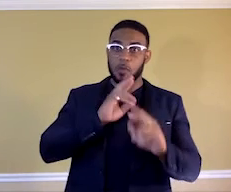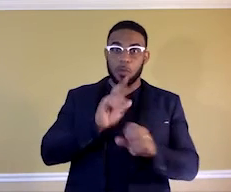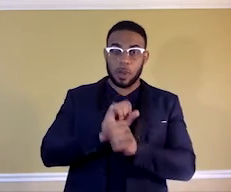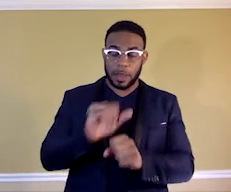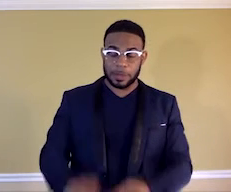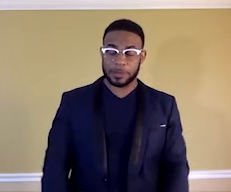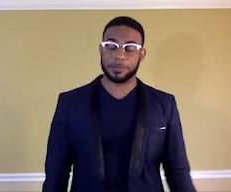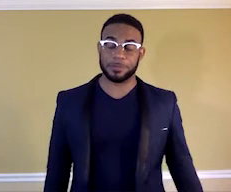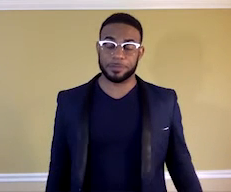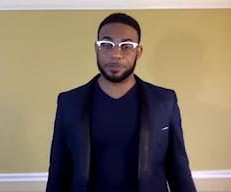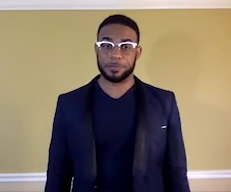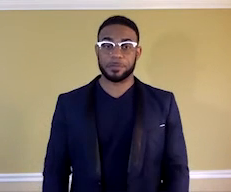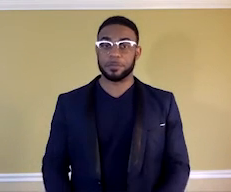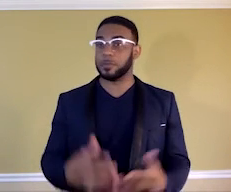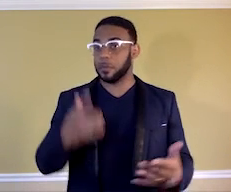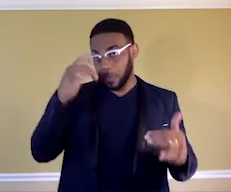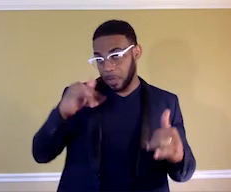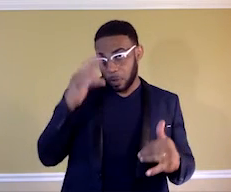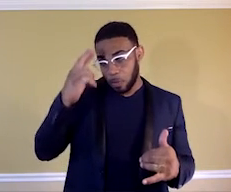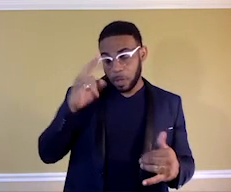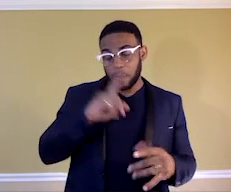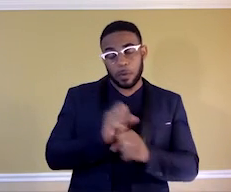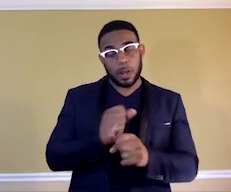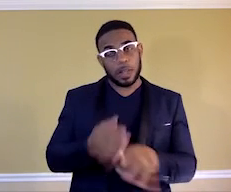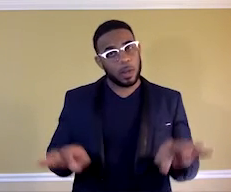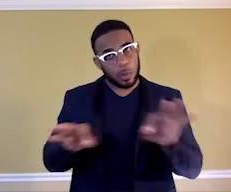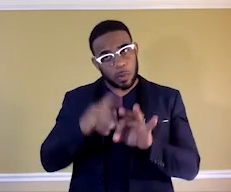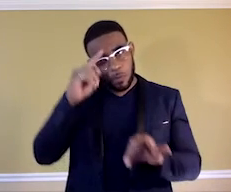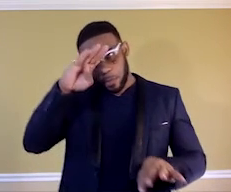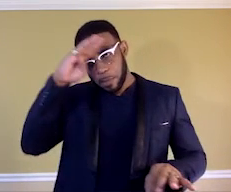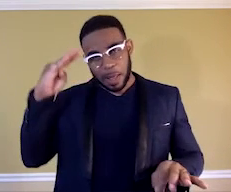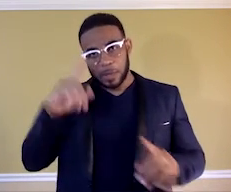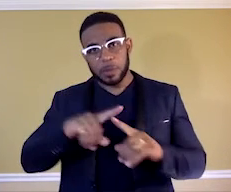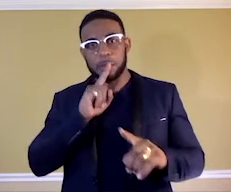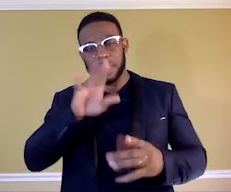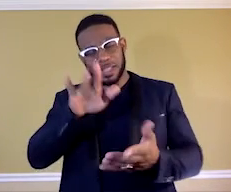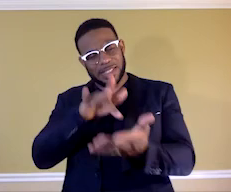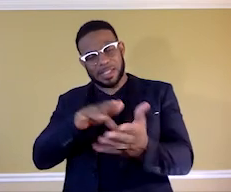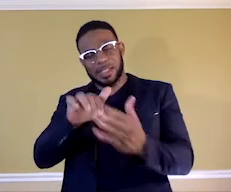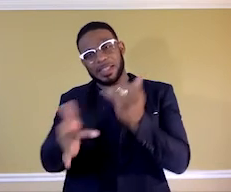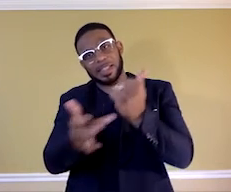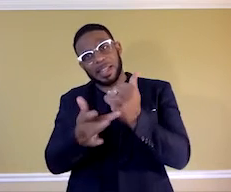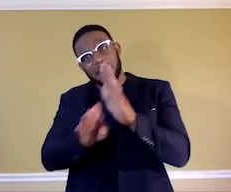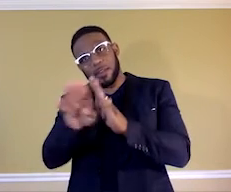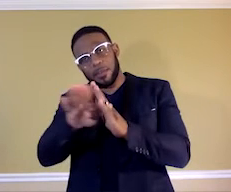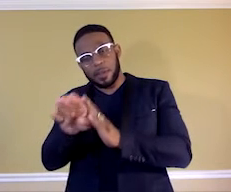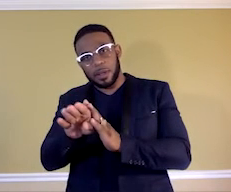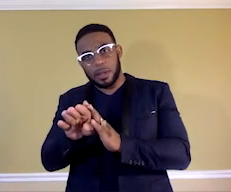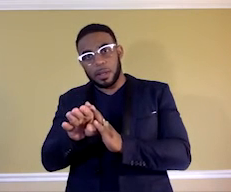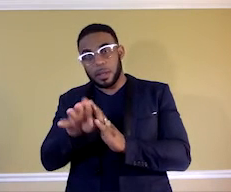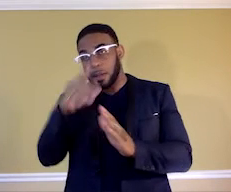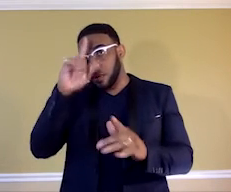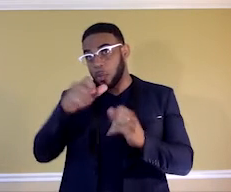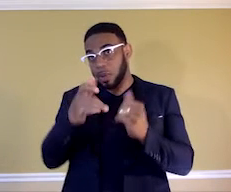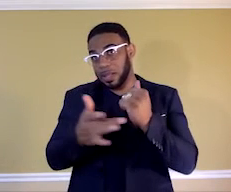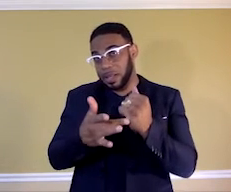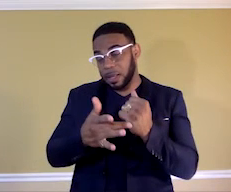reality. For this reason, it's really crucial for Blackness to be centered in technical development, because